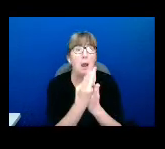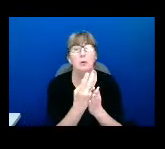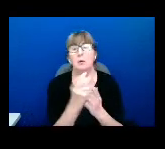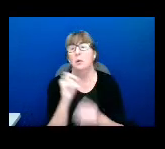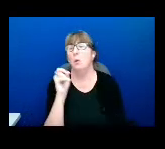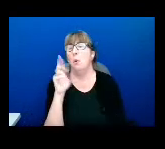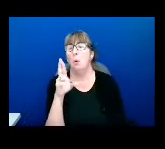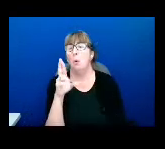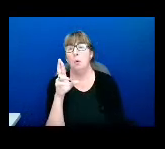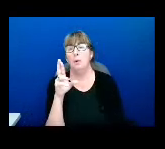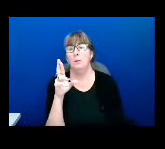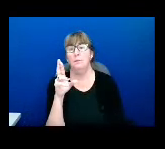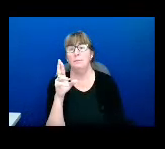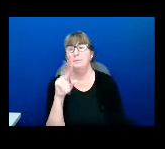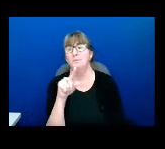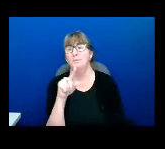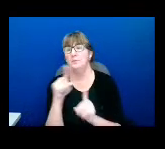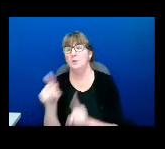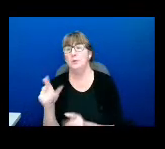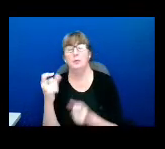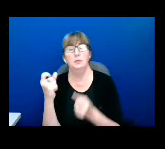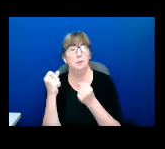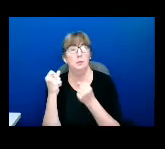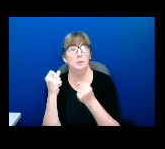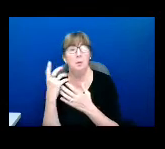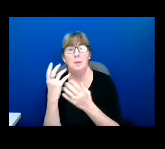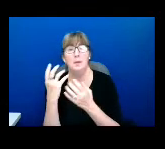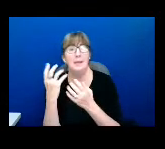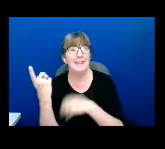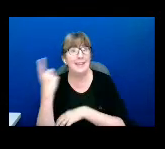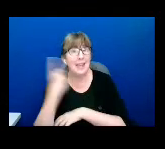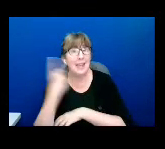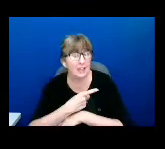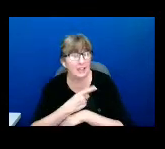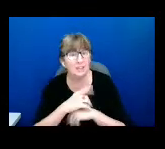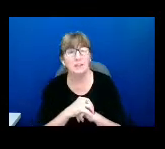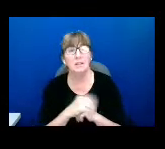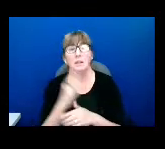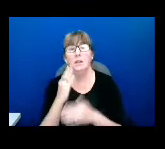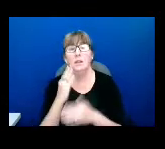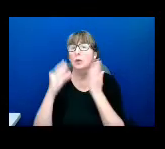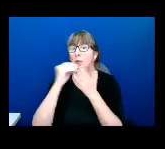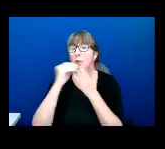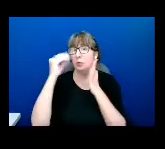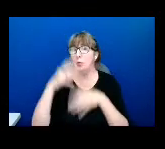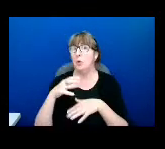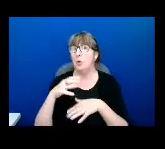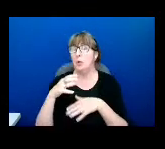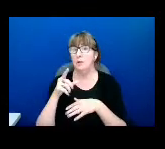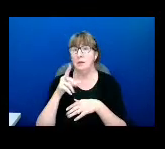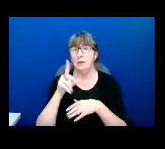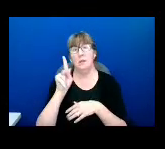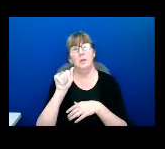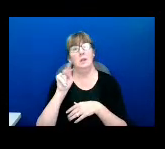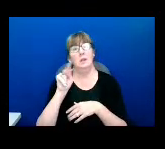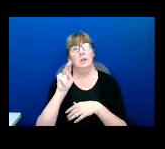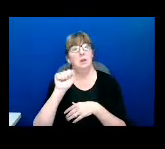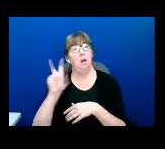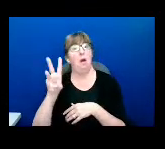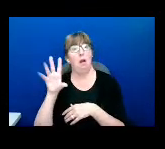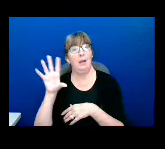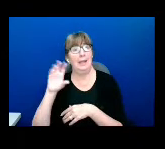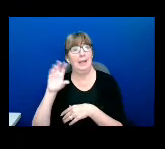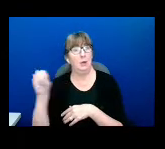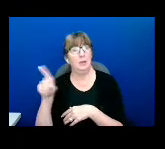be a multiple days. We had some students in Kanawha County that every single morning they would go out for a 2-hour